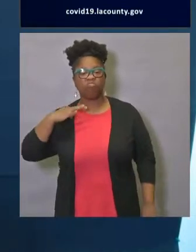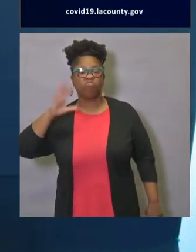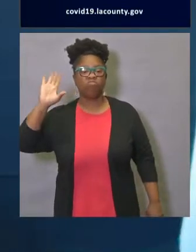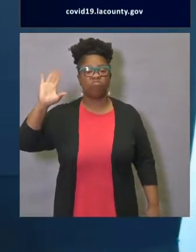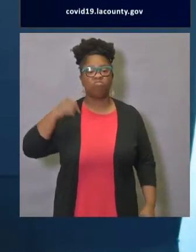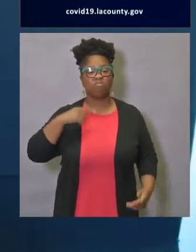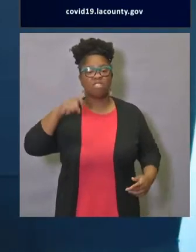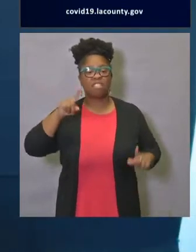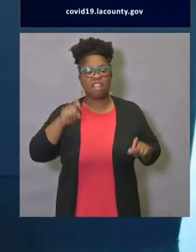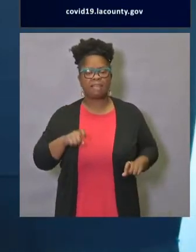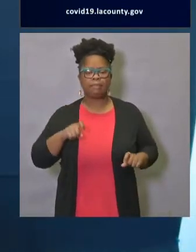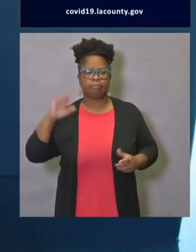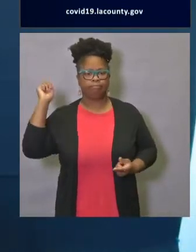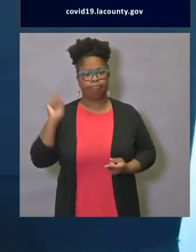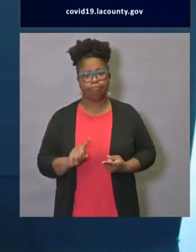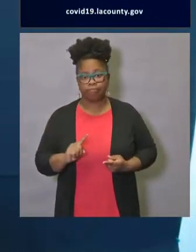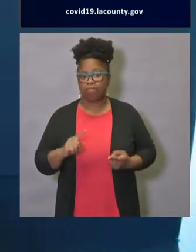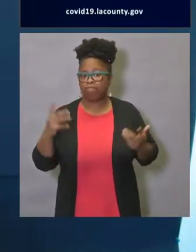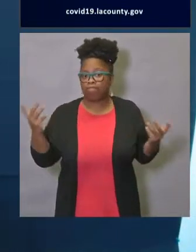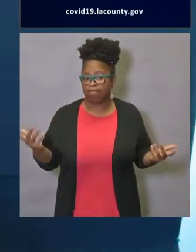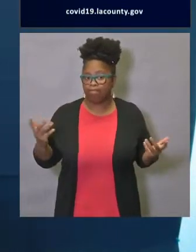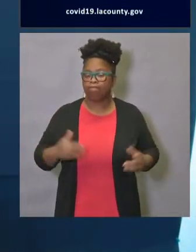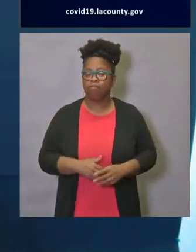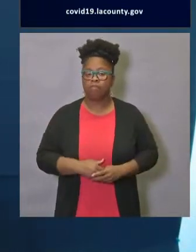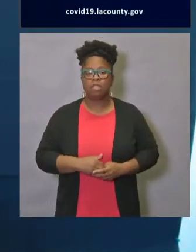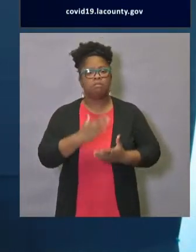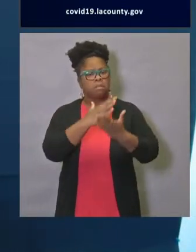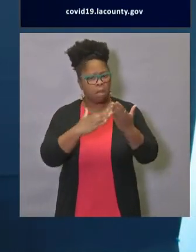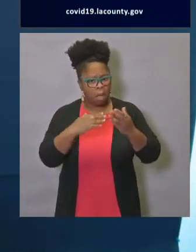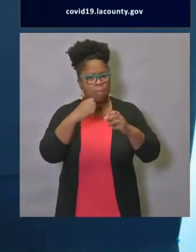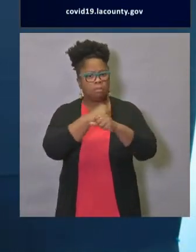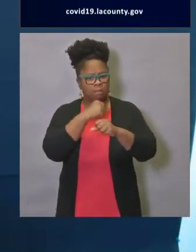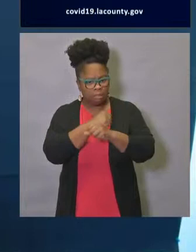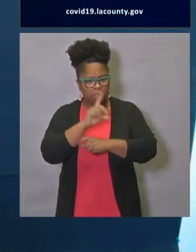testing. So there's a data lag in terms